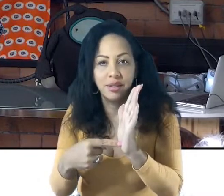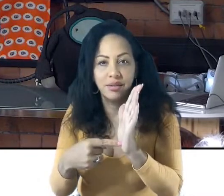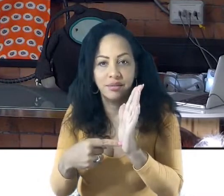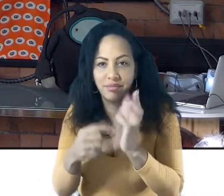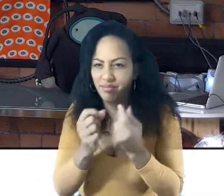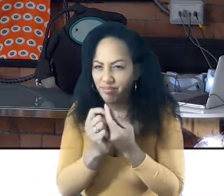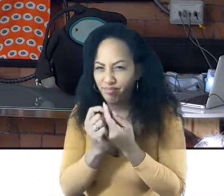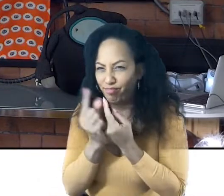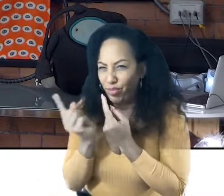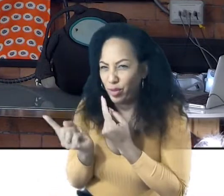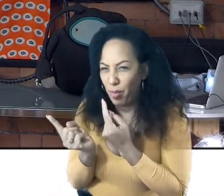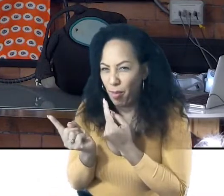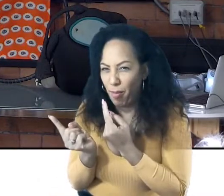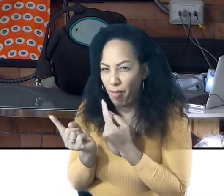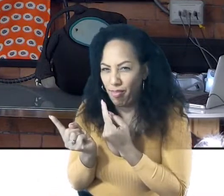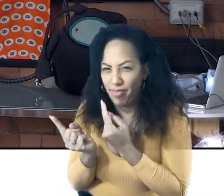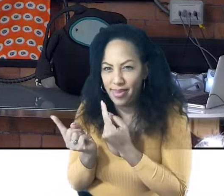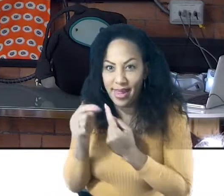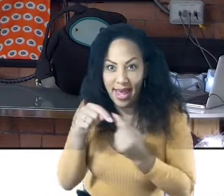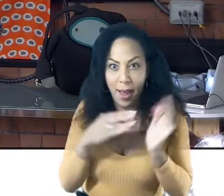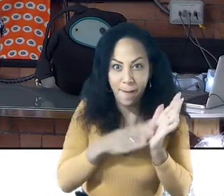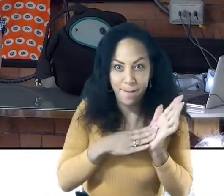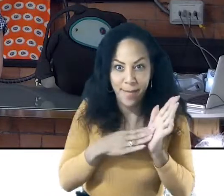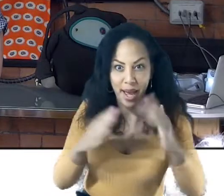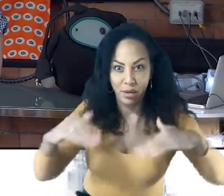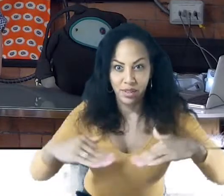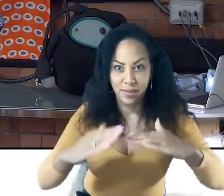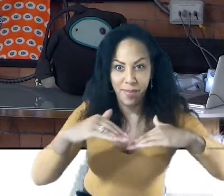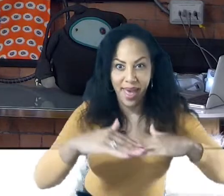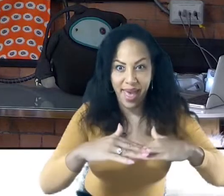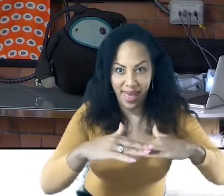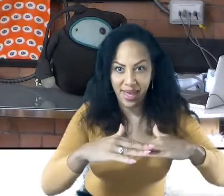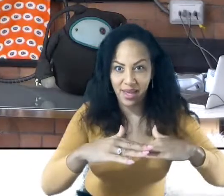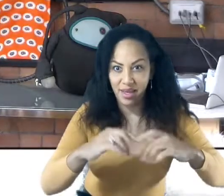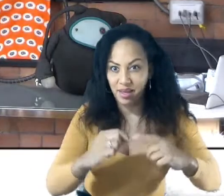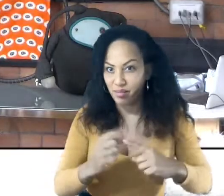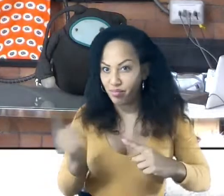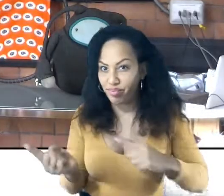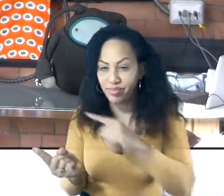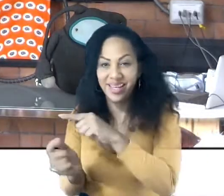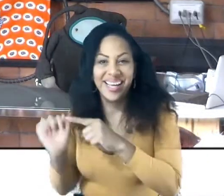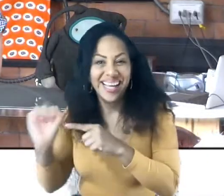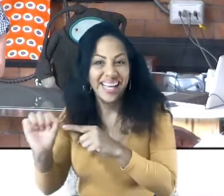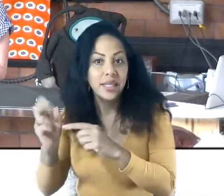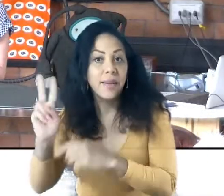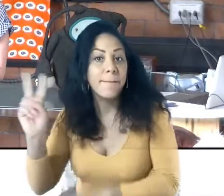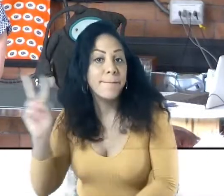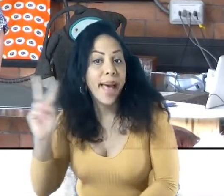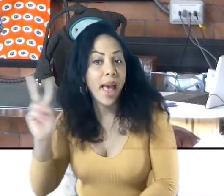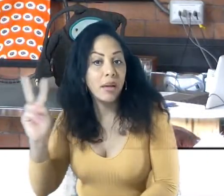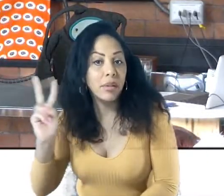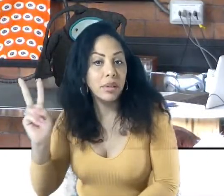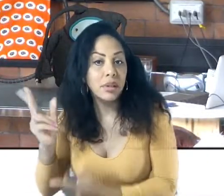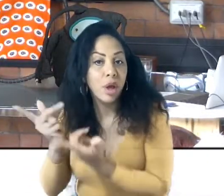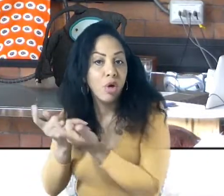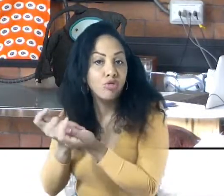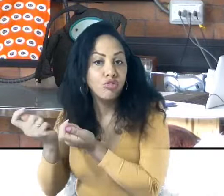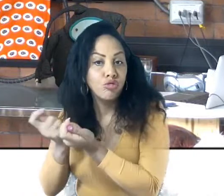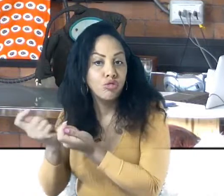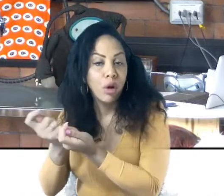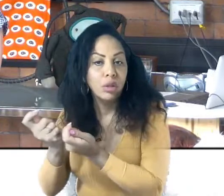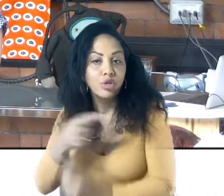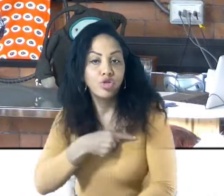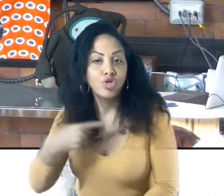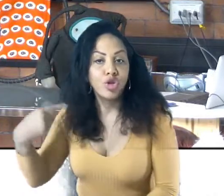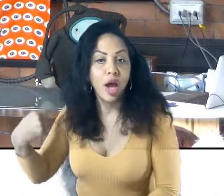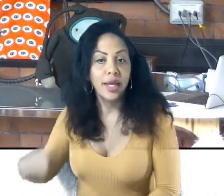mining village, and his parents run the Chinese takeaway there. He'd never been to China,